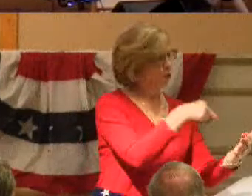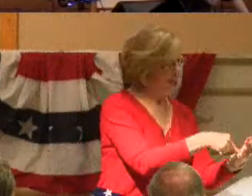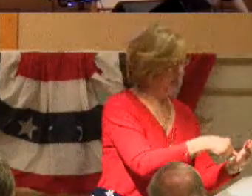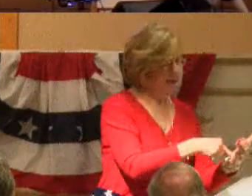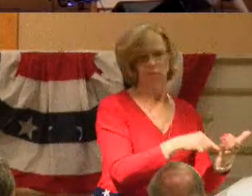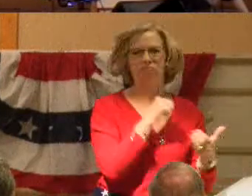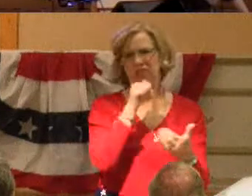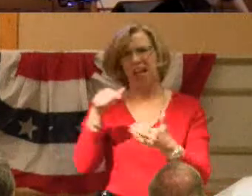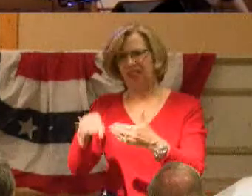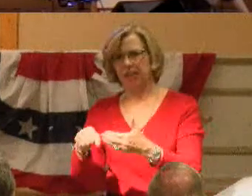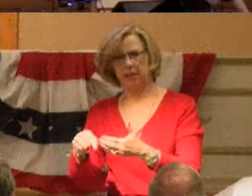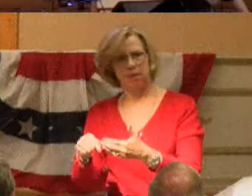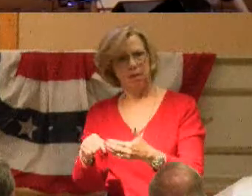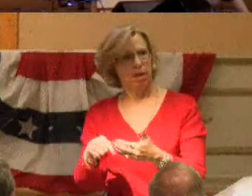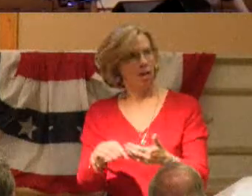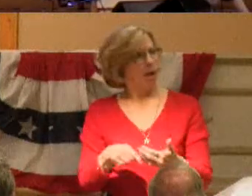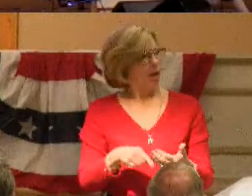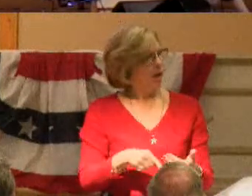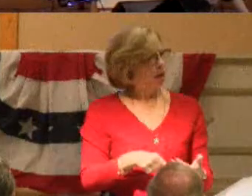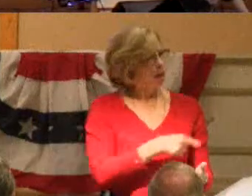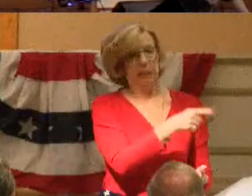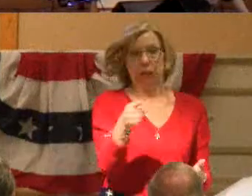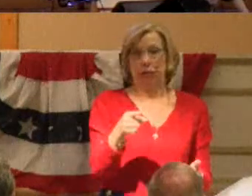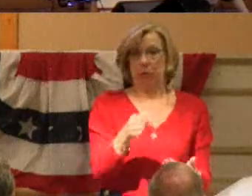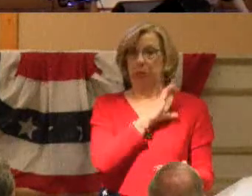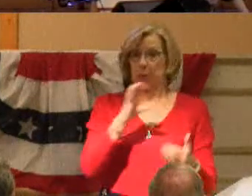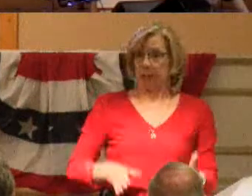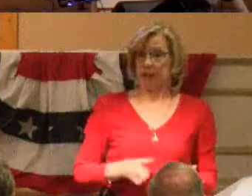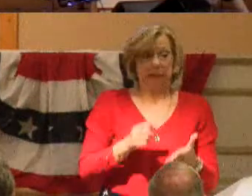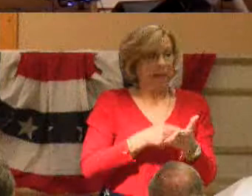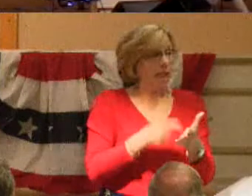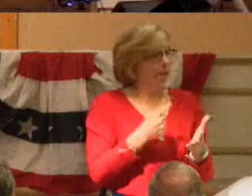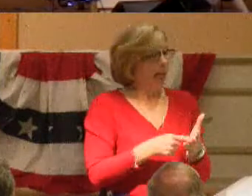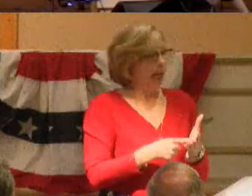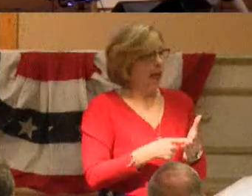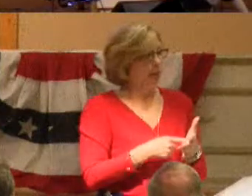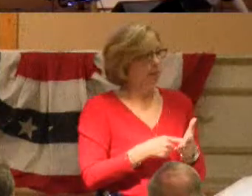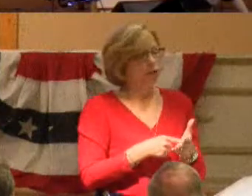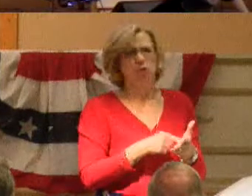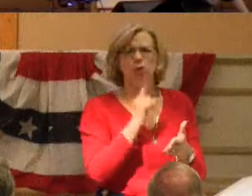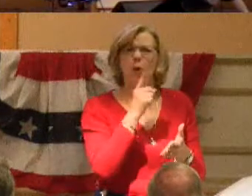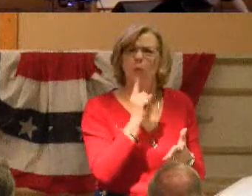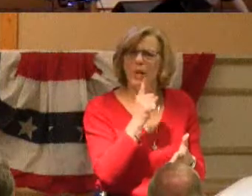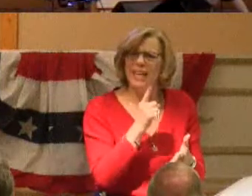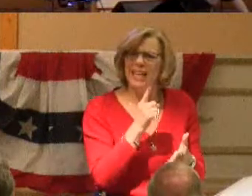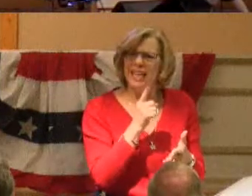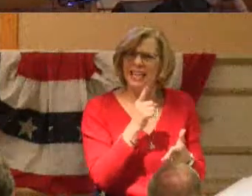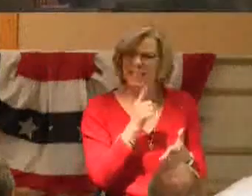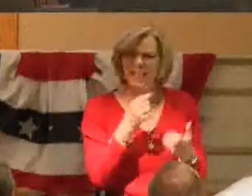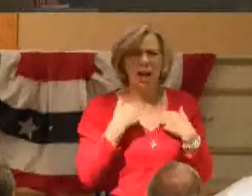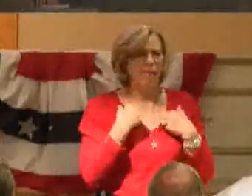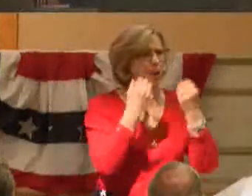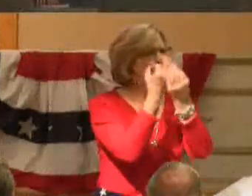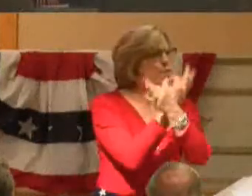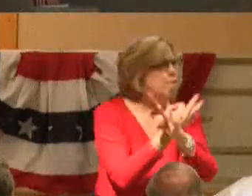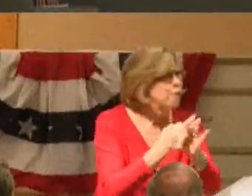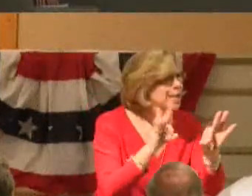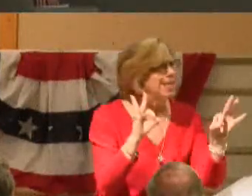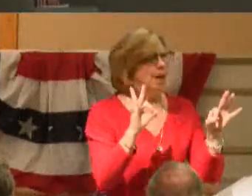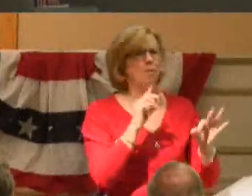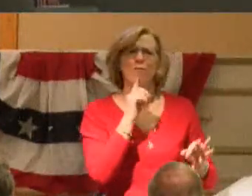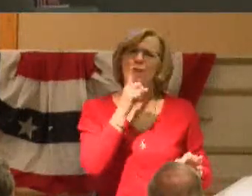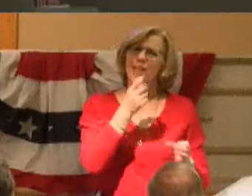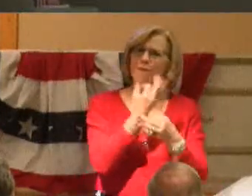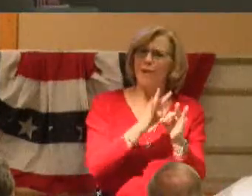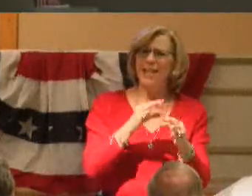have Christians today who, because you won't allow yourself to be, are not really experiencing the freedom that we could